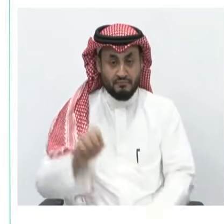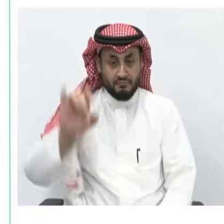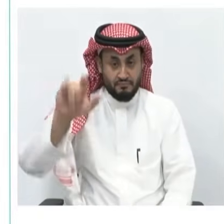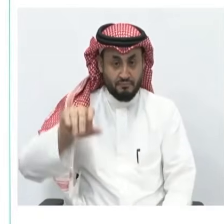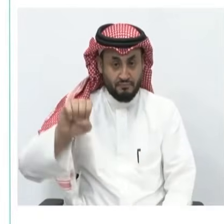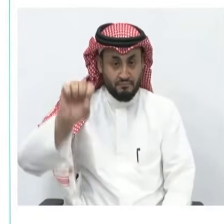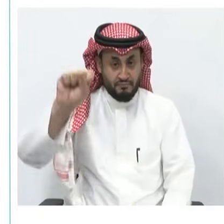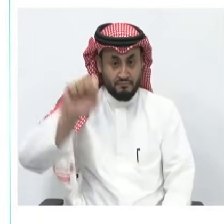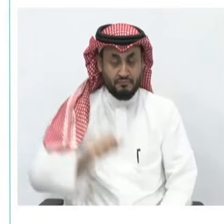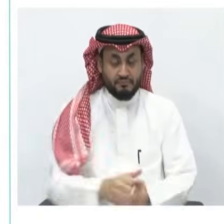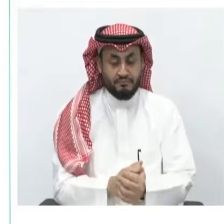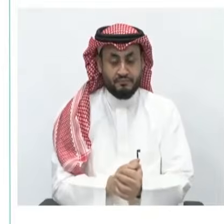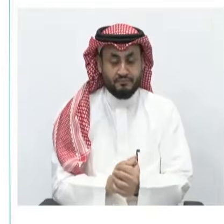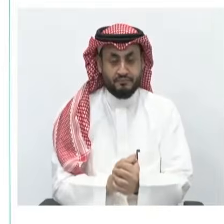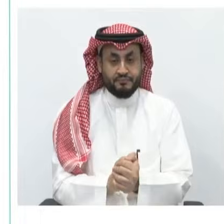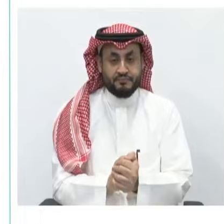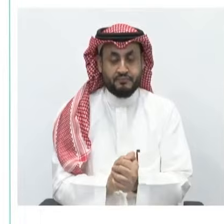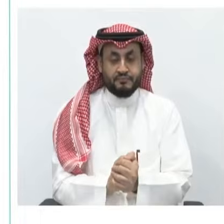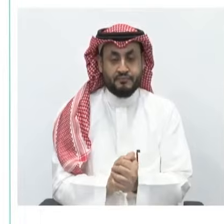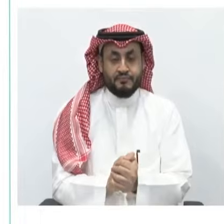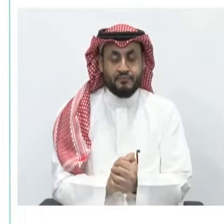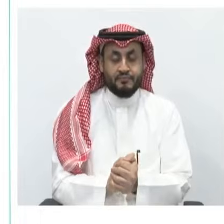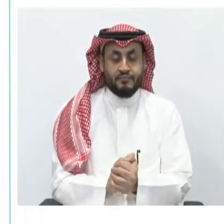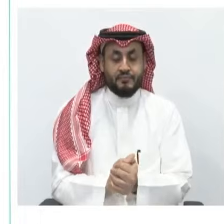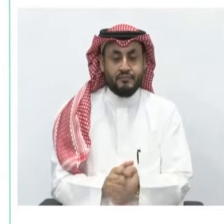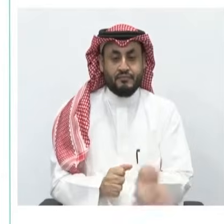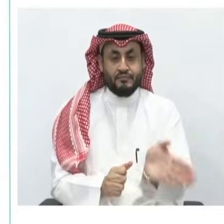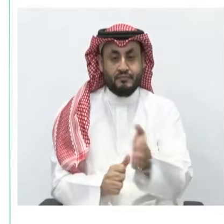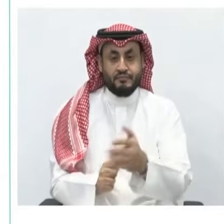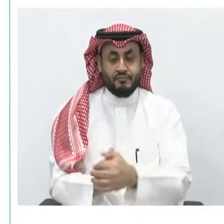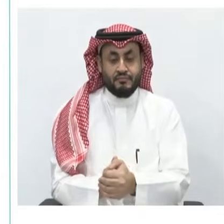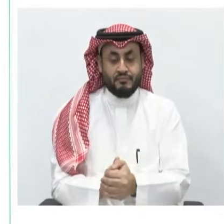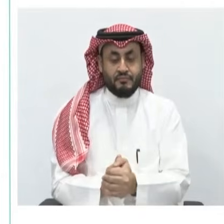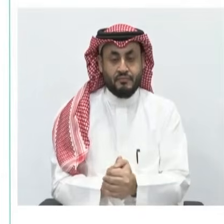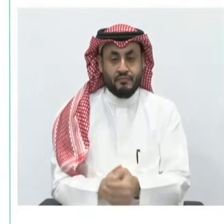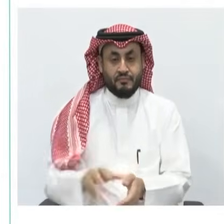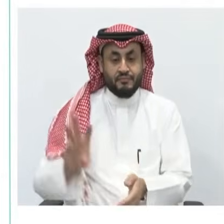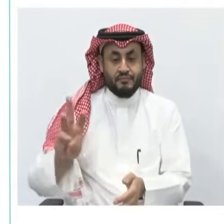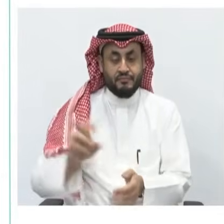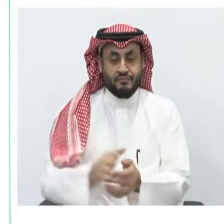Eyes, eyes, eyes, eyes.